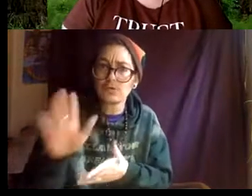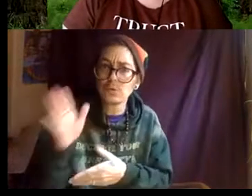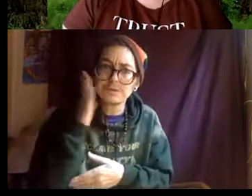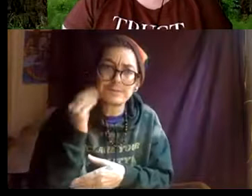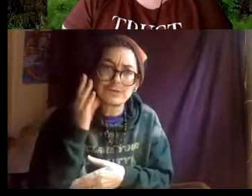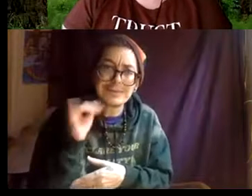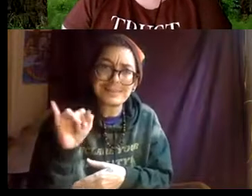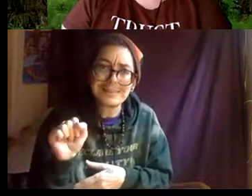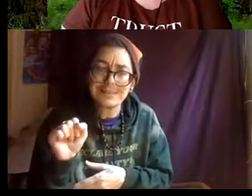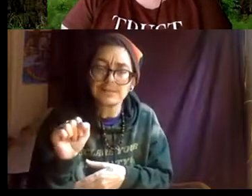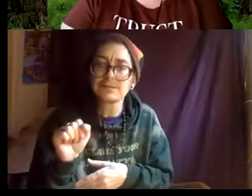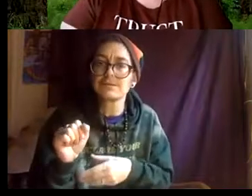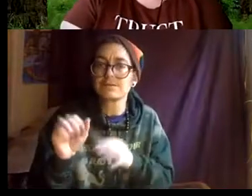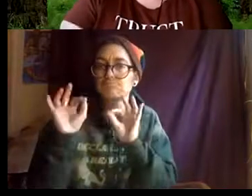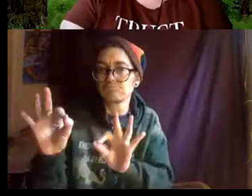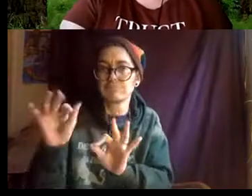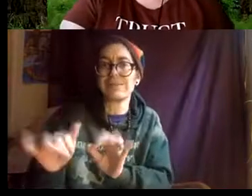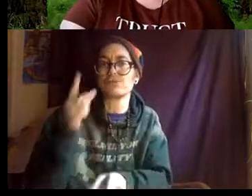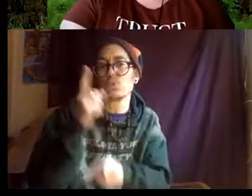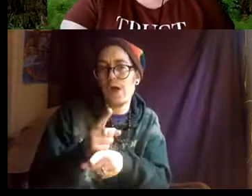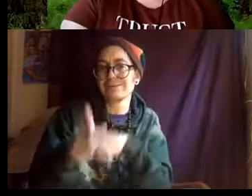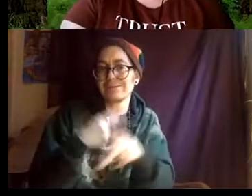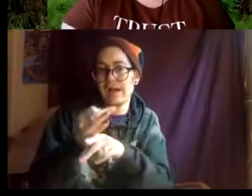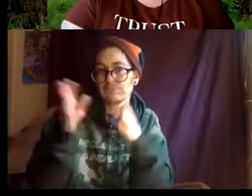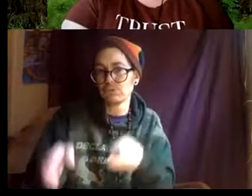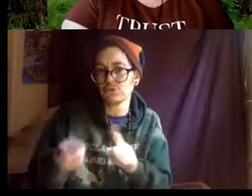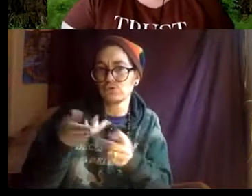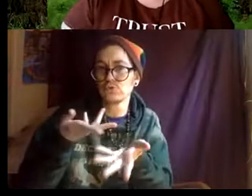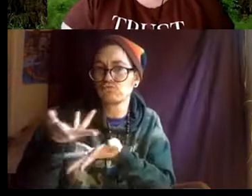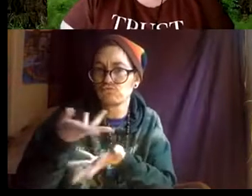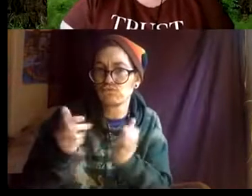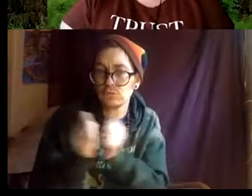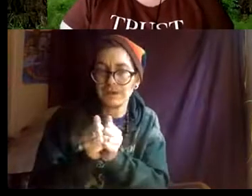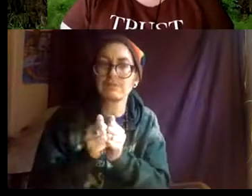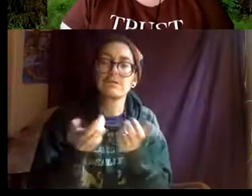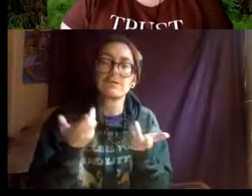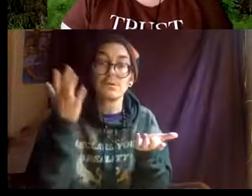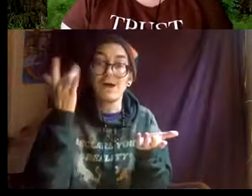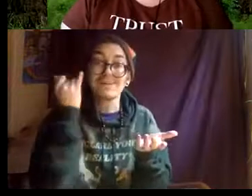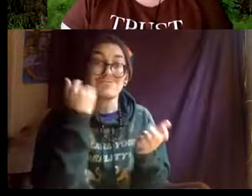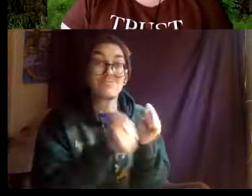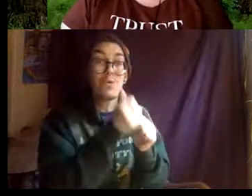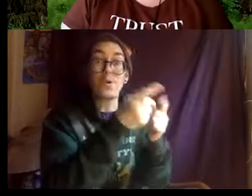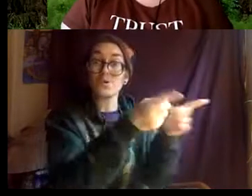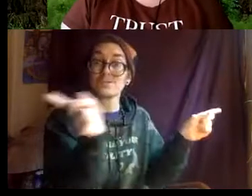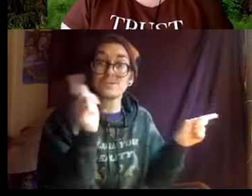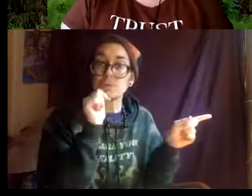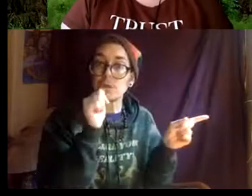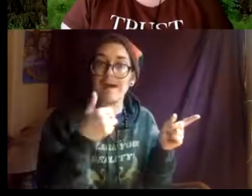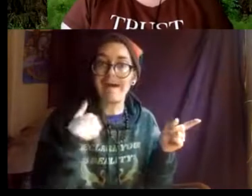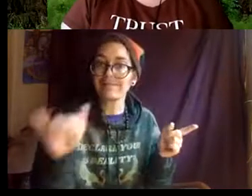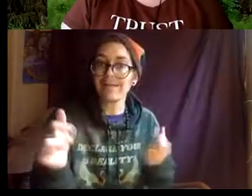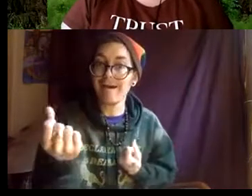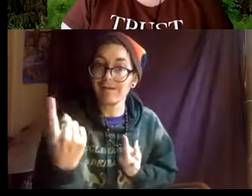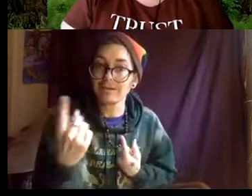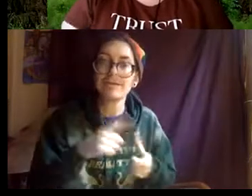trust and have understanding over what your experiences are. Those are the type of people you want to share your story with. You don't share your story with